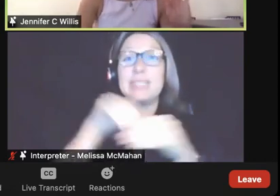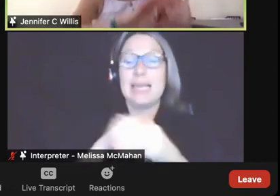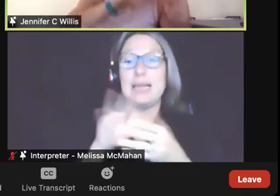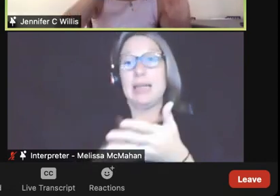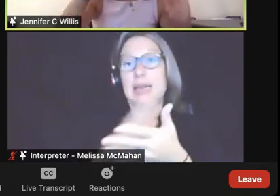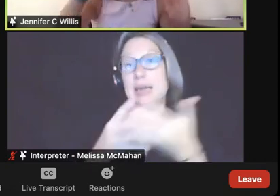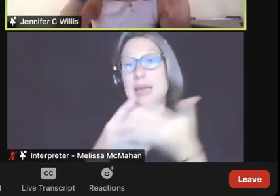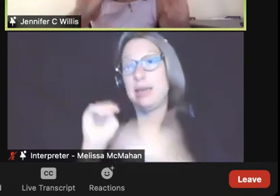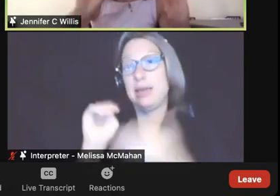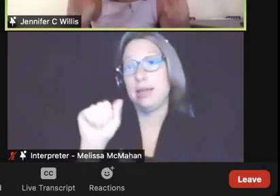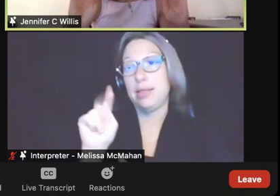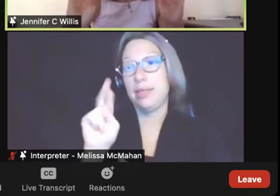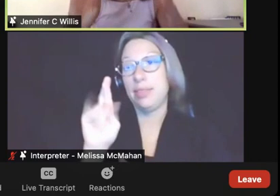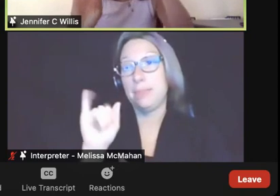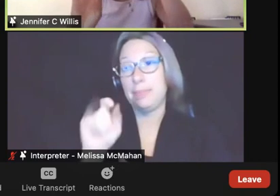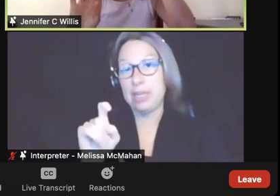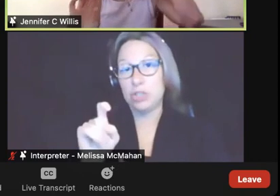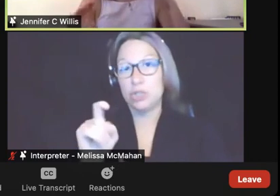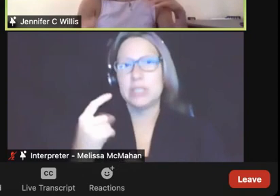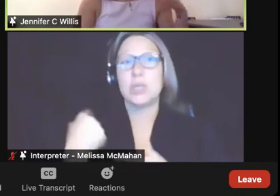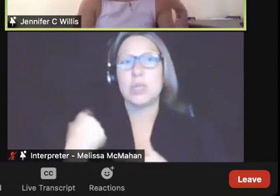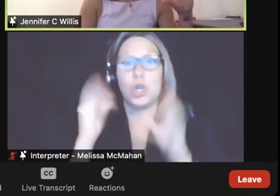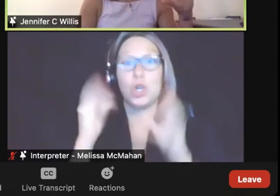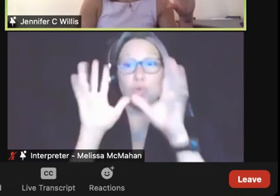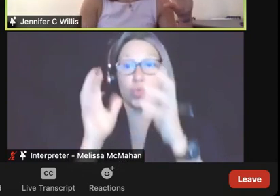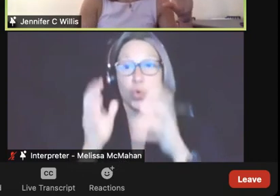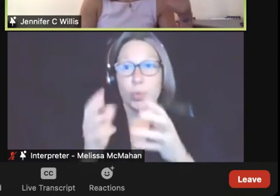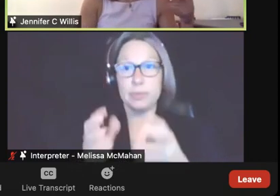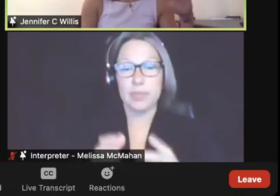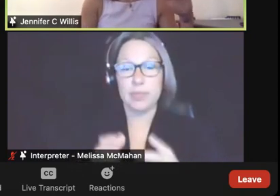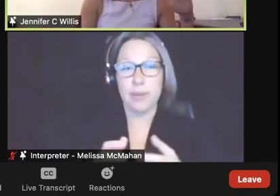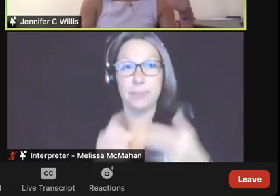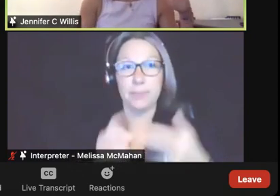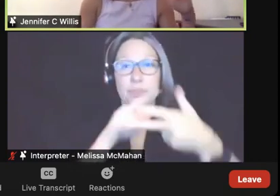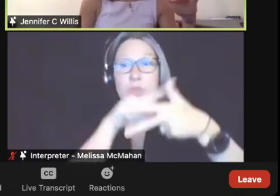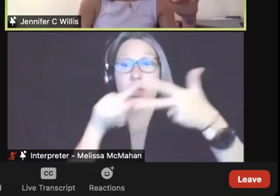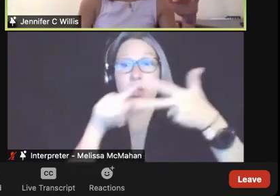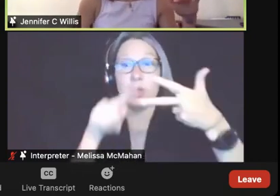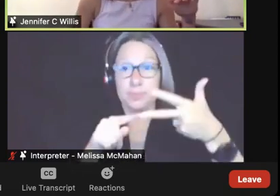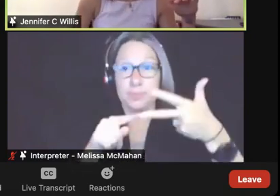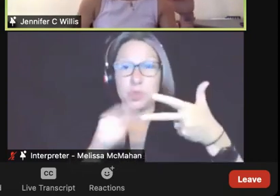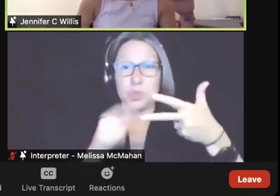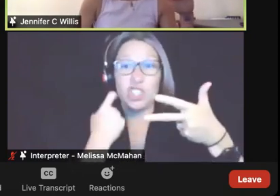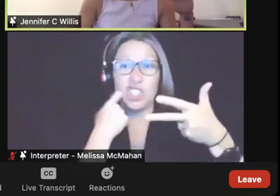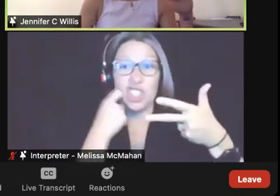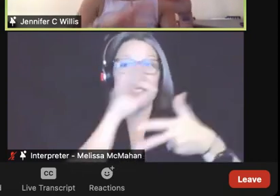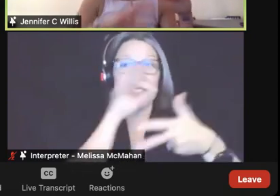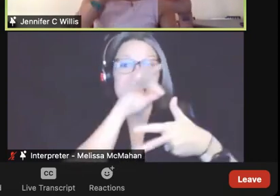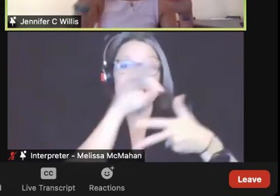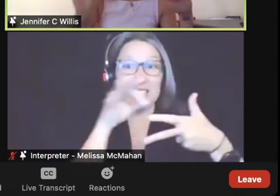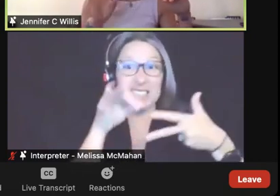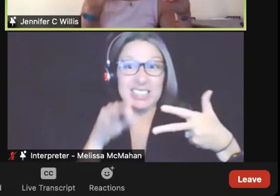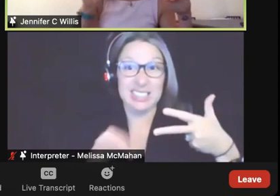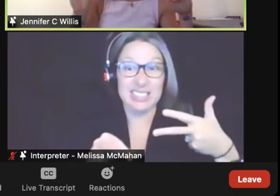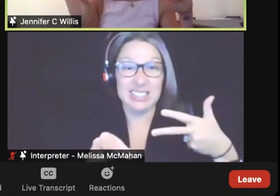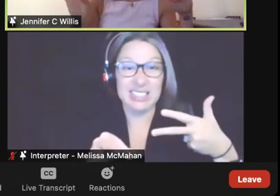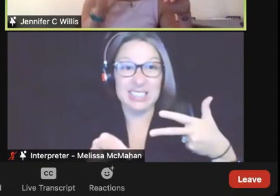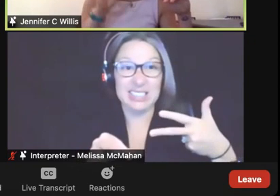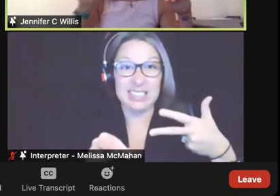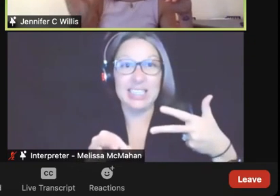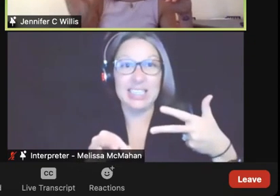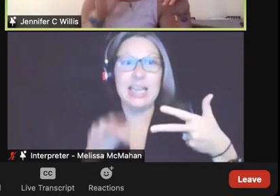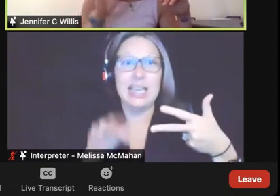matrix. And then we kind of grouped them. So you'll see that the first 3 levels that we just talked about are kind of grouped into